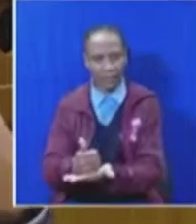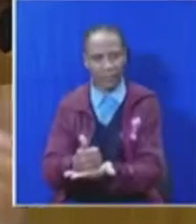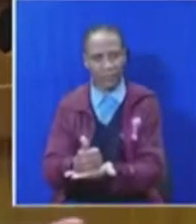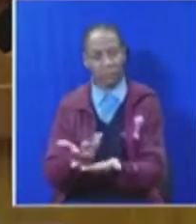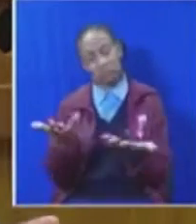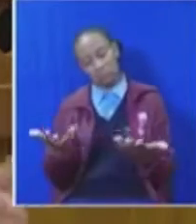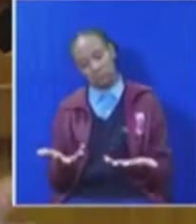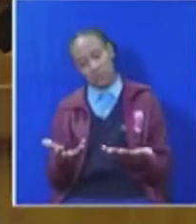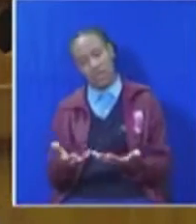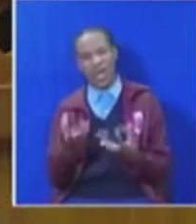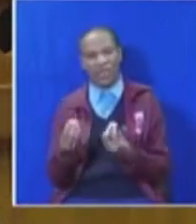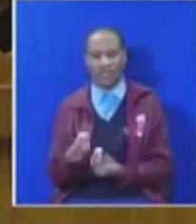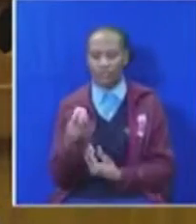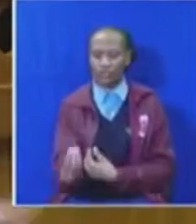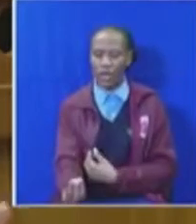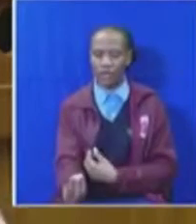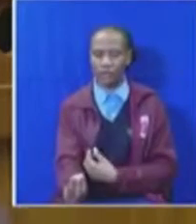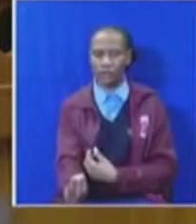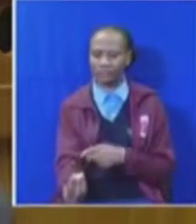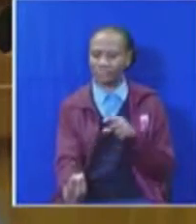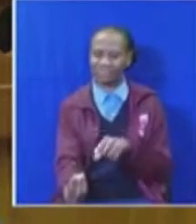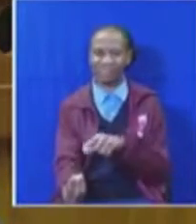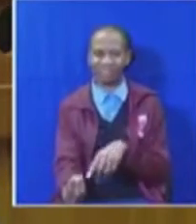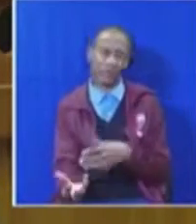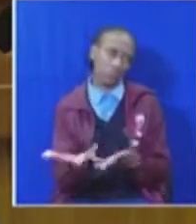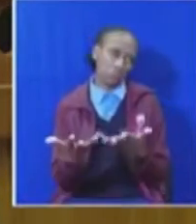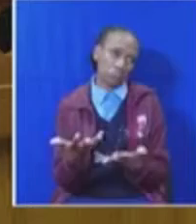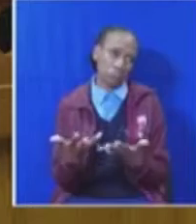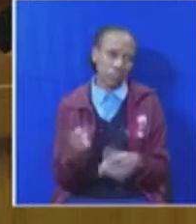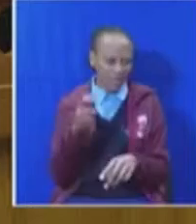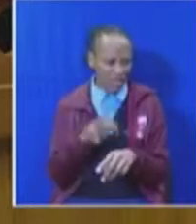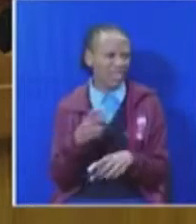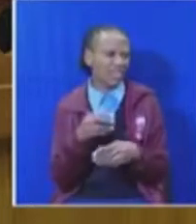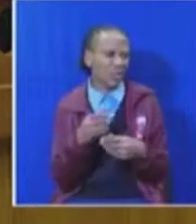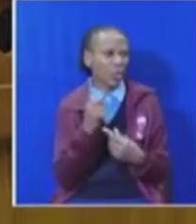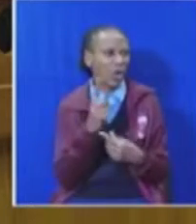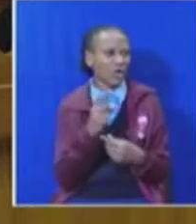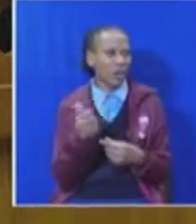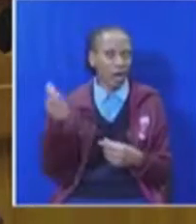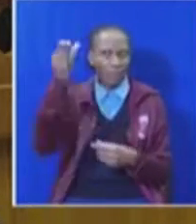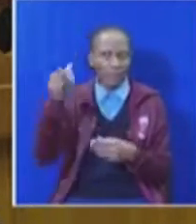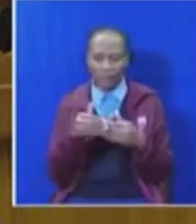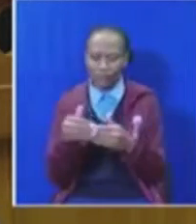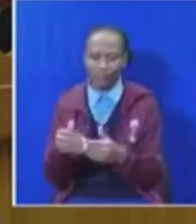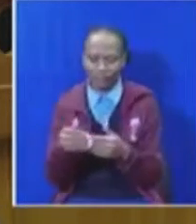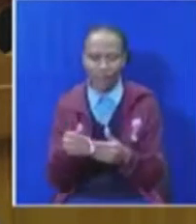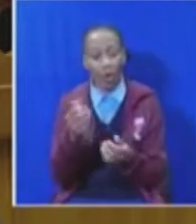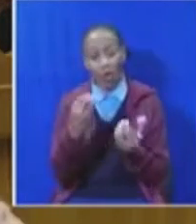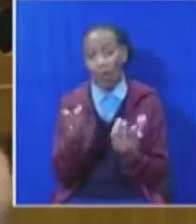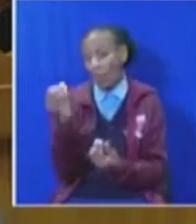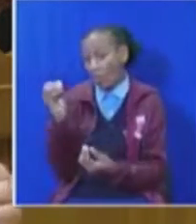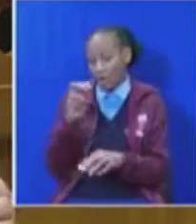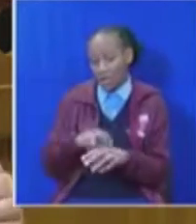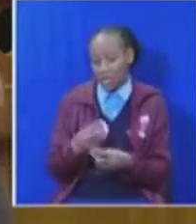have a promiscuous child, a child who then may be in need of care in terms of the Children's Act. It's very clear